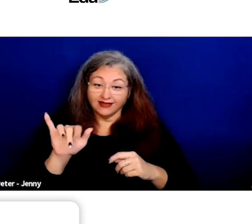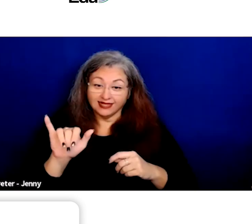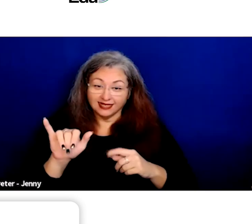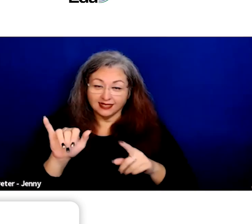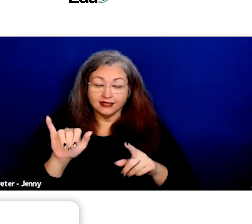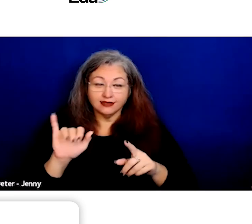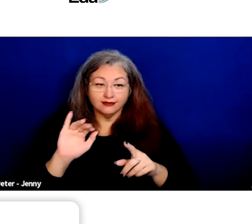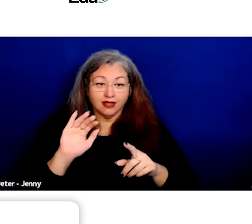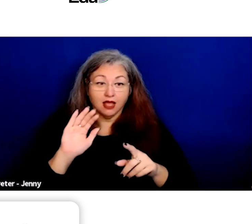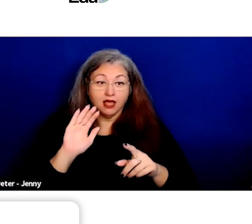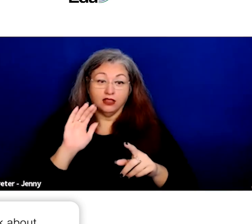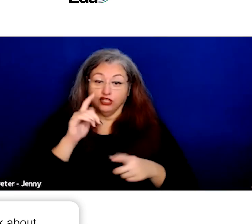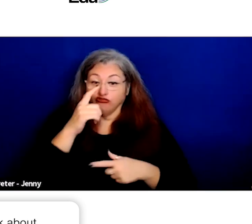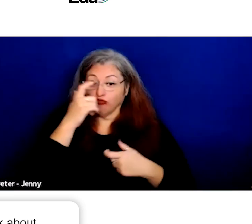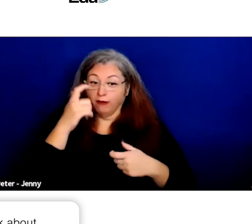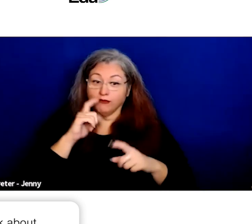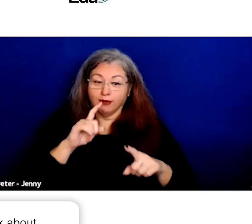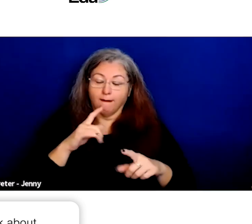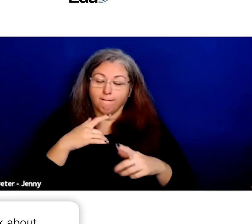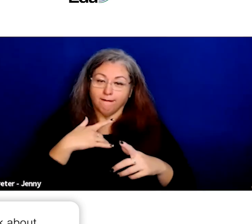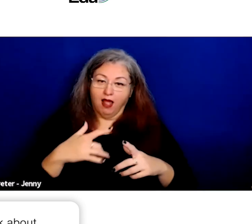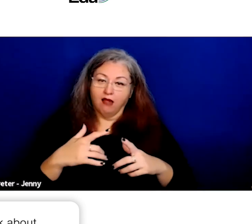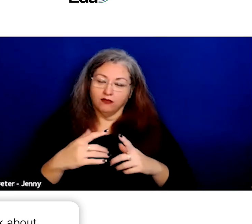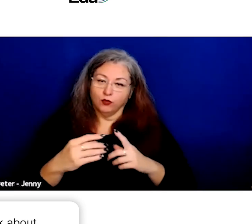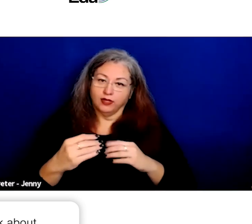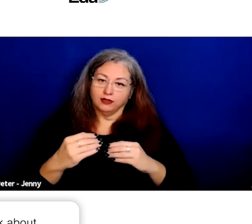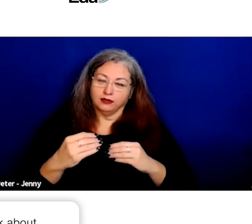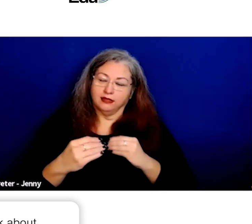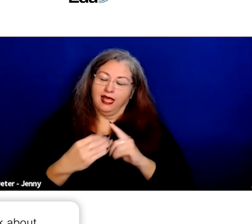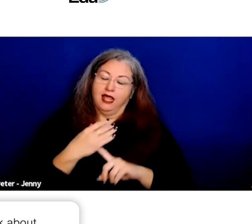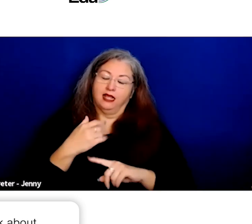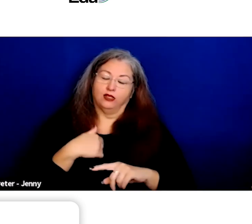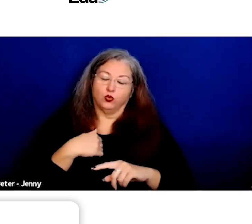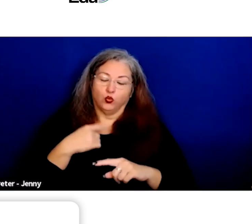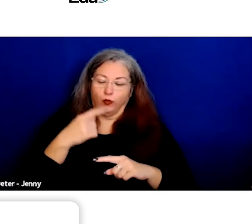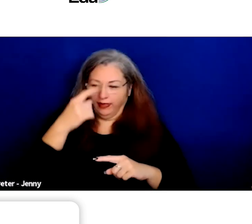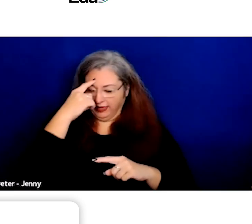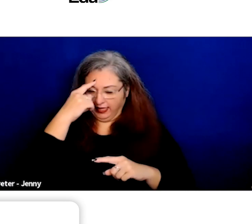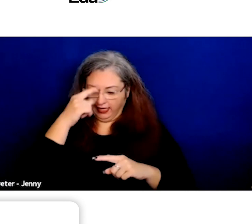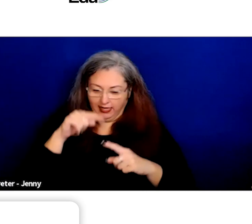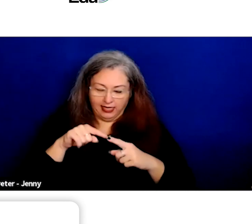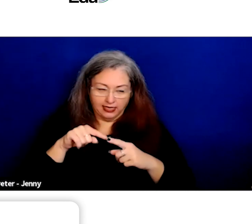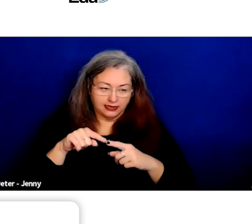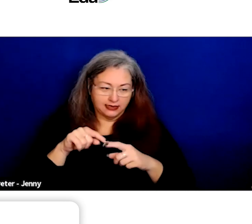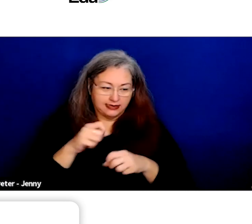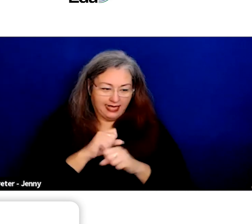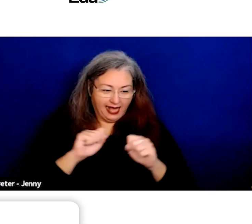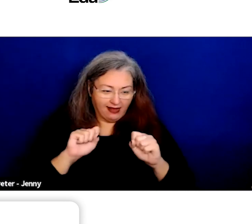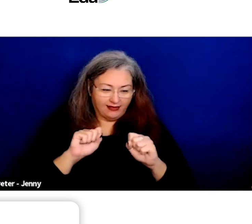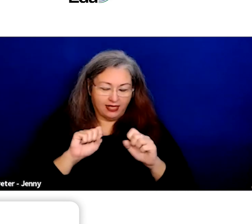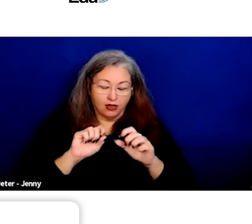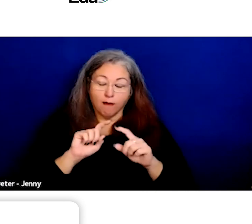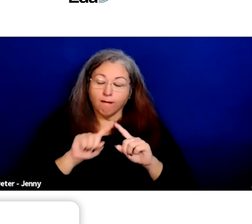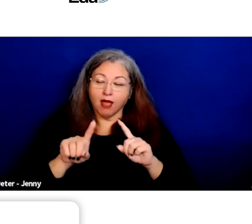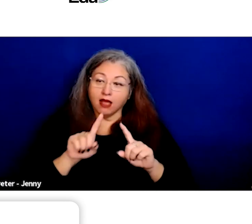trauma response often inspires us to think about safety in response to danger.